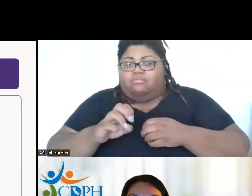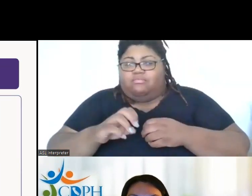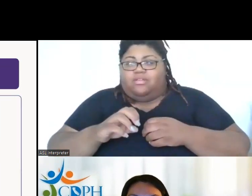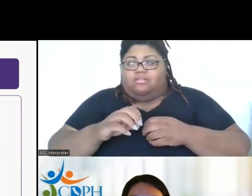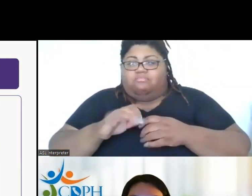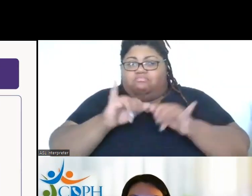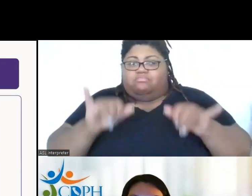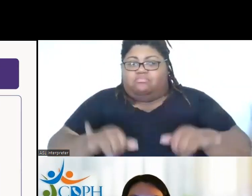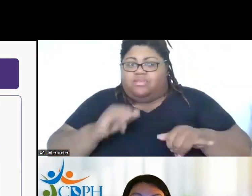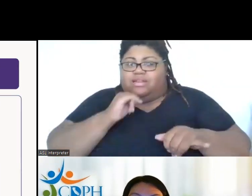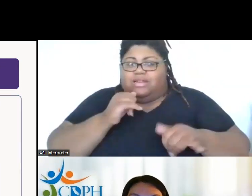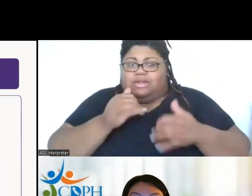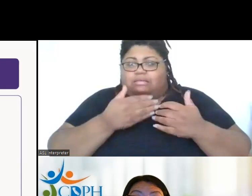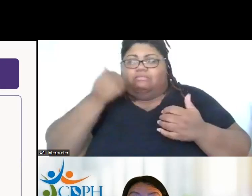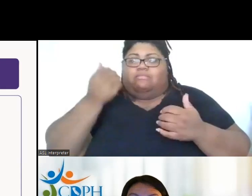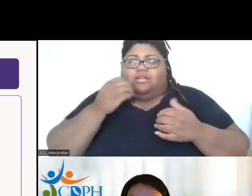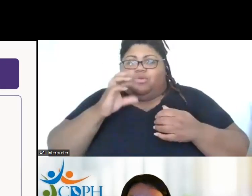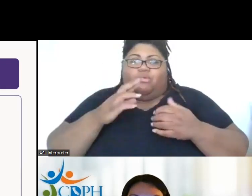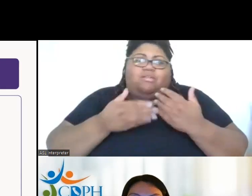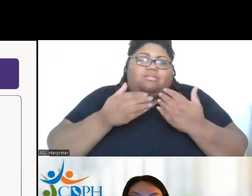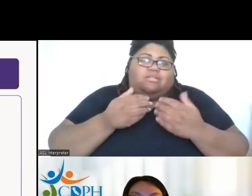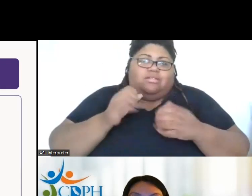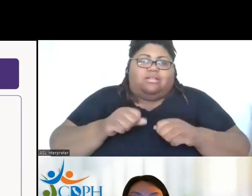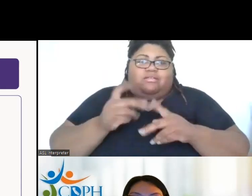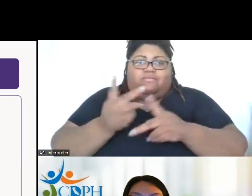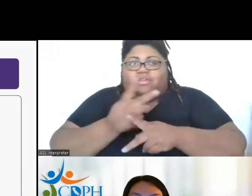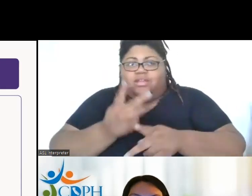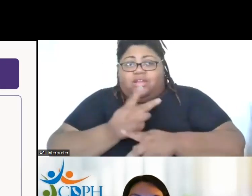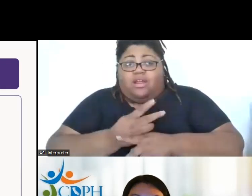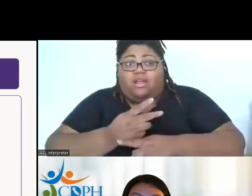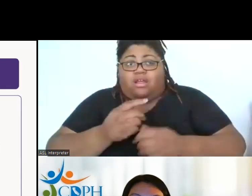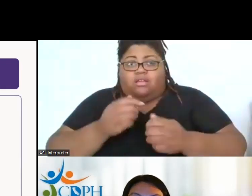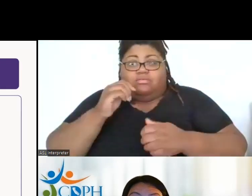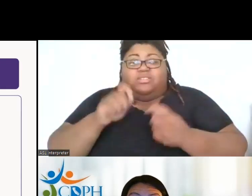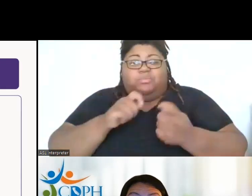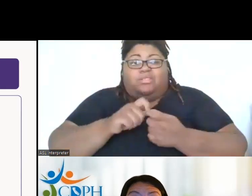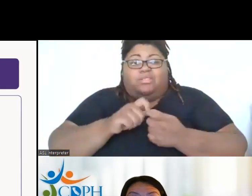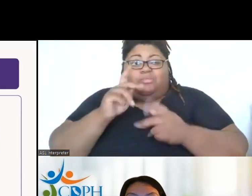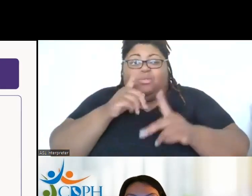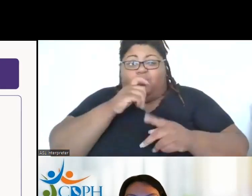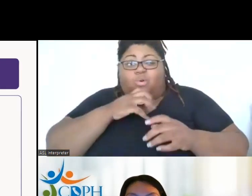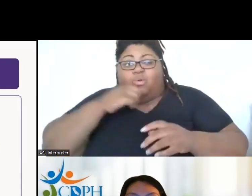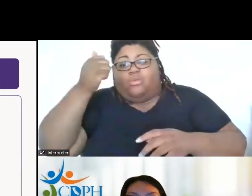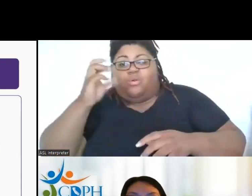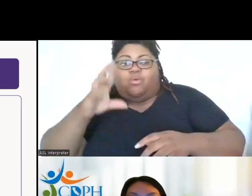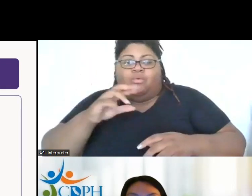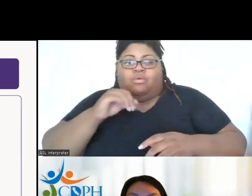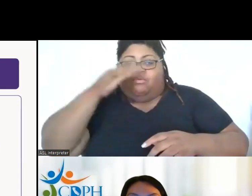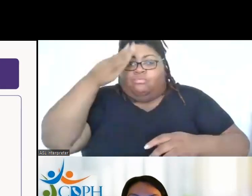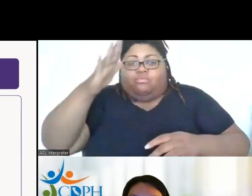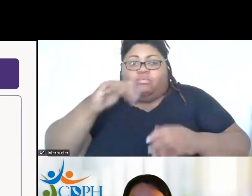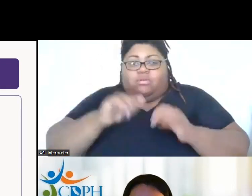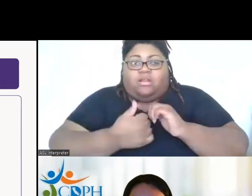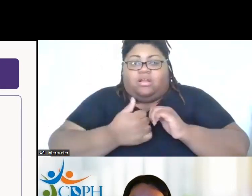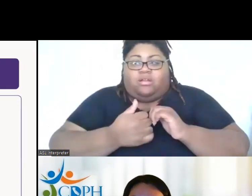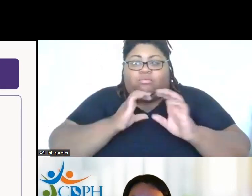adults, people who don't speak English. And so I do recognize there's a lot of options here. And